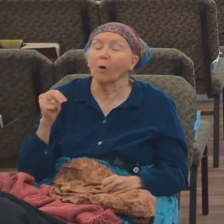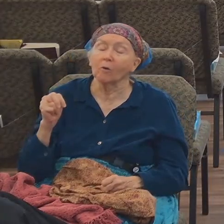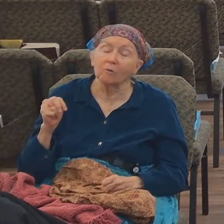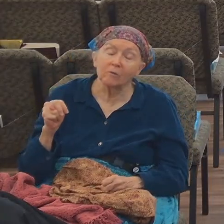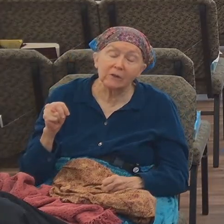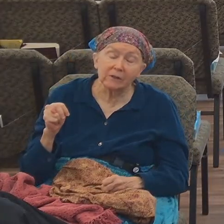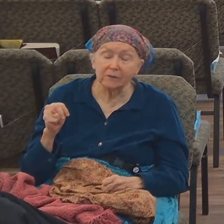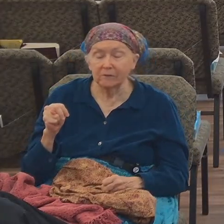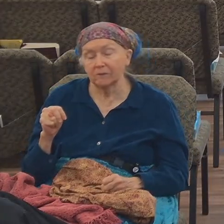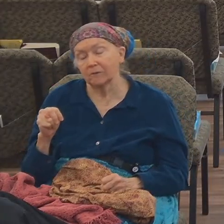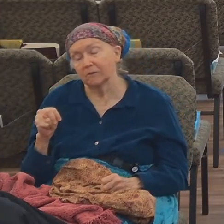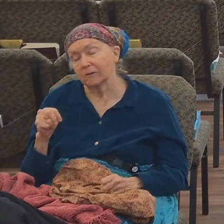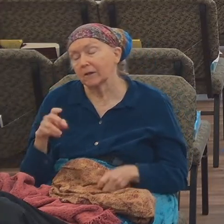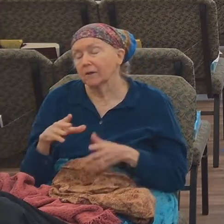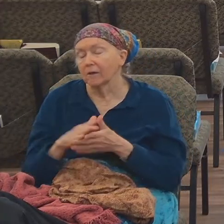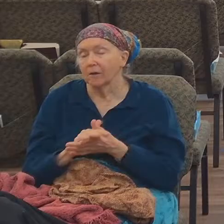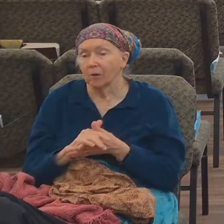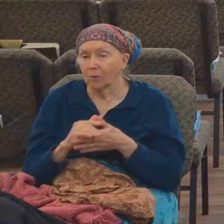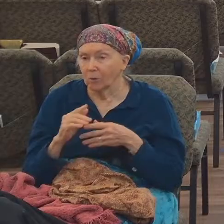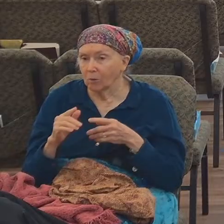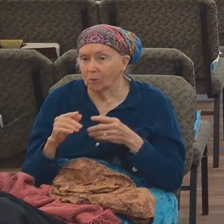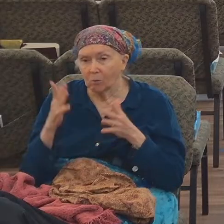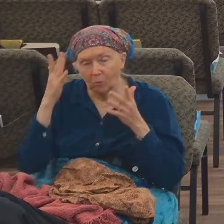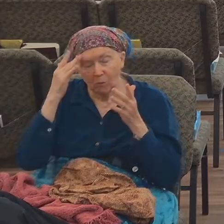away. Why would he use that word?